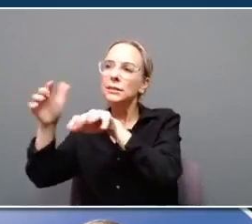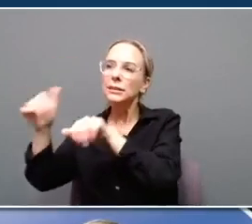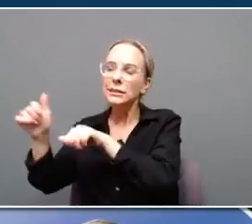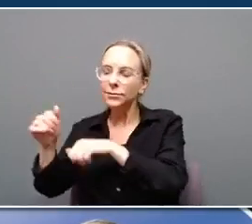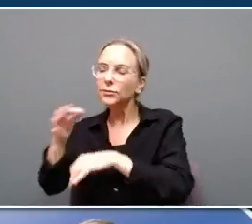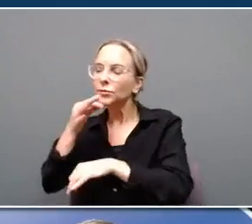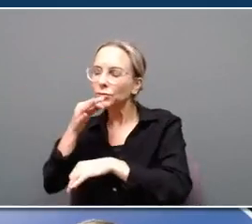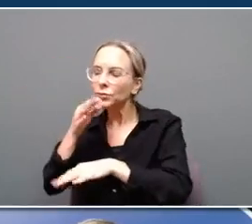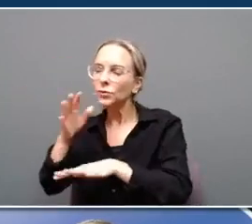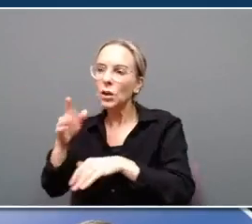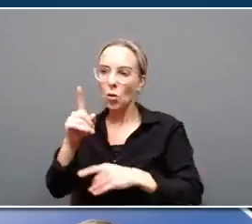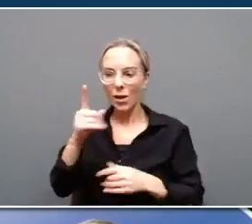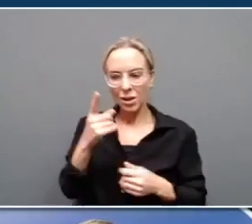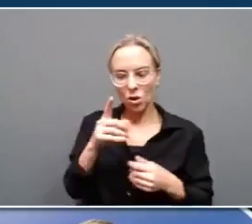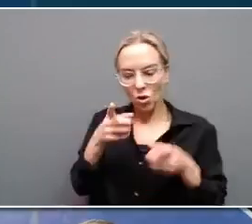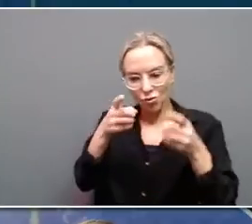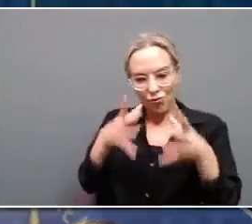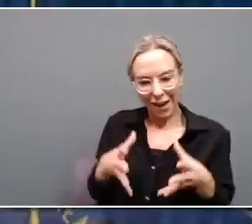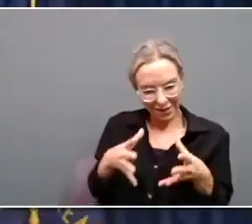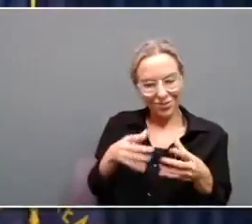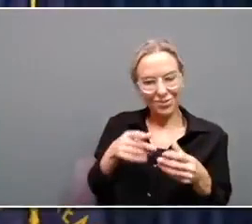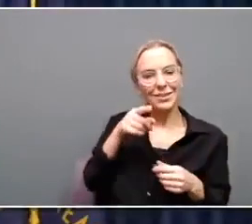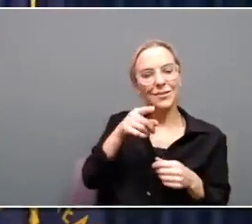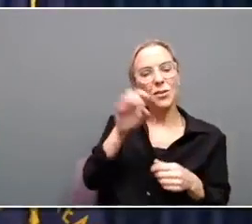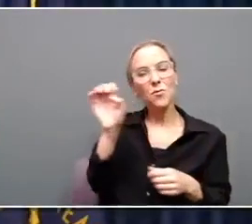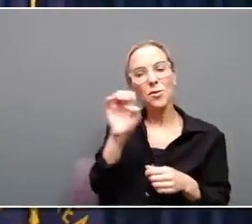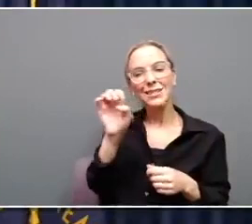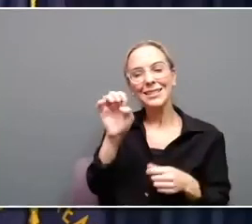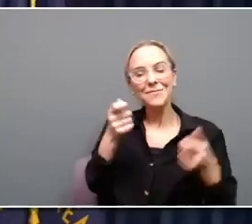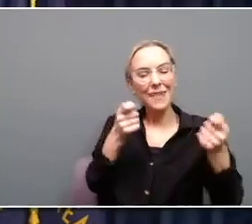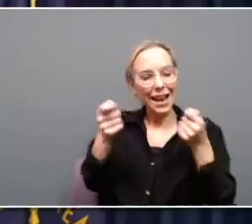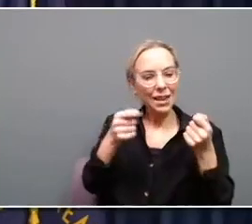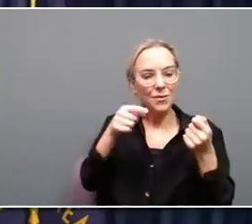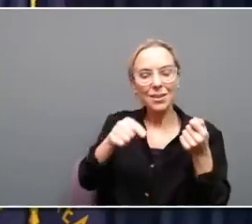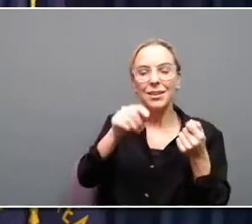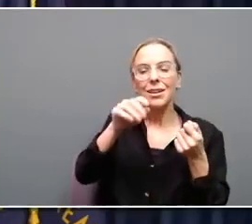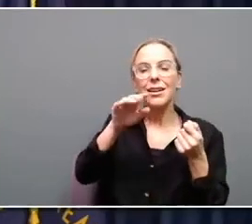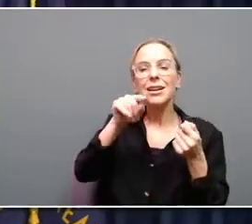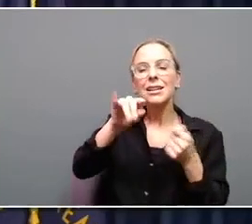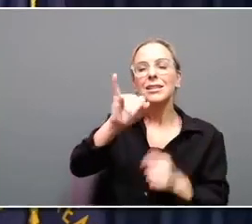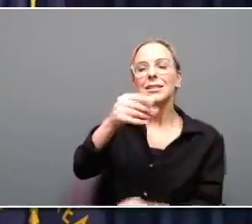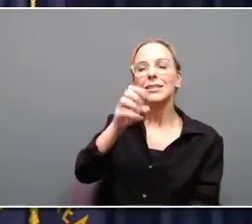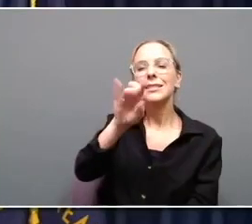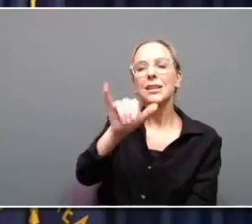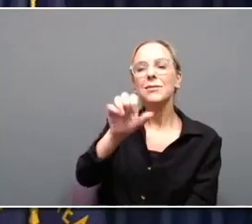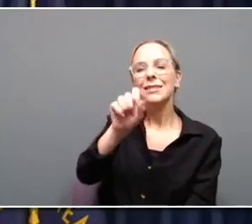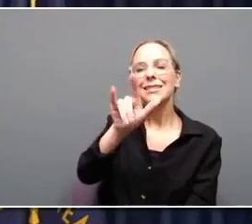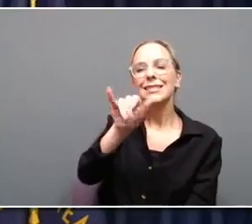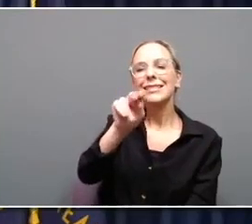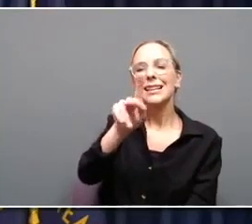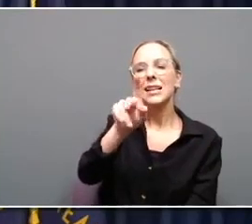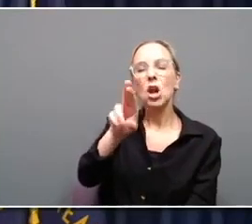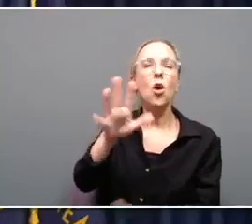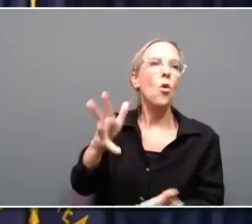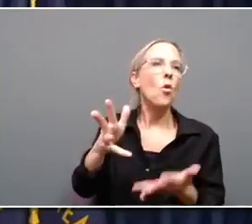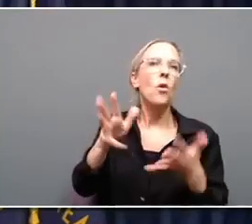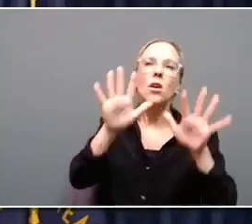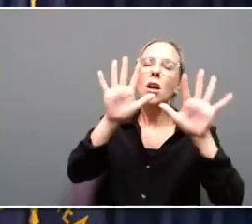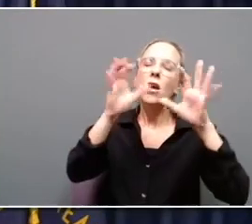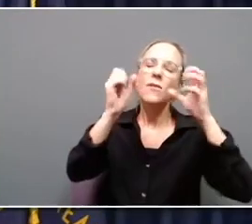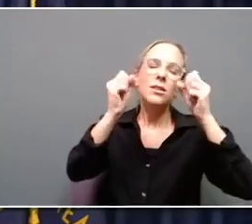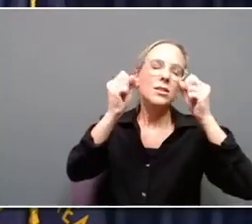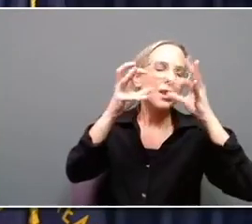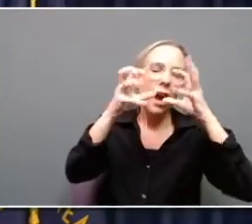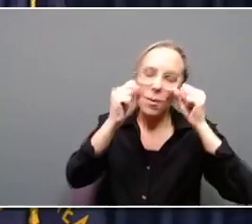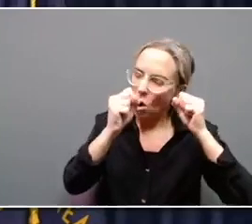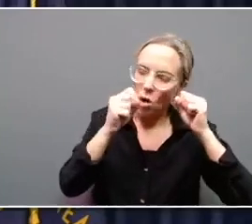Management. Jeremy Slinker has been a phenomenal director. What he has done in that position during tough times is